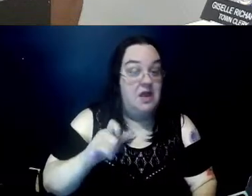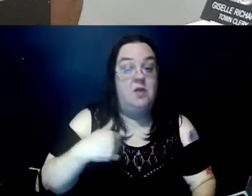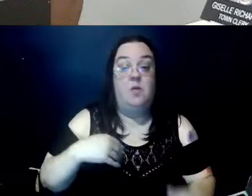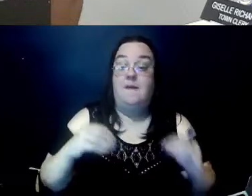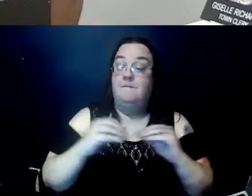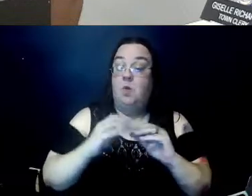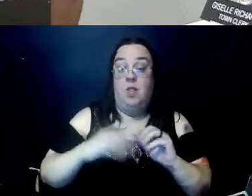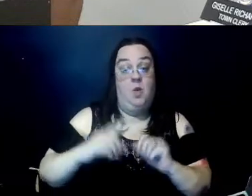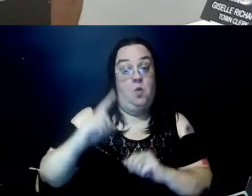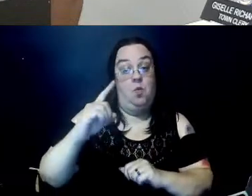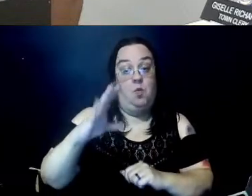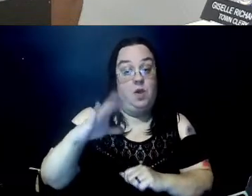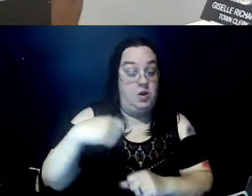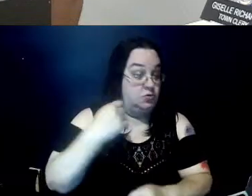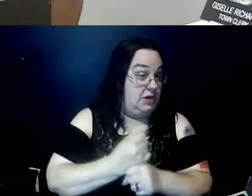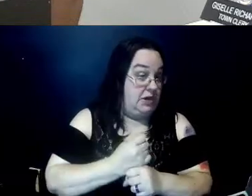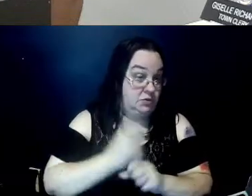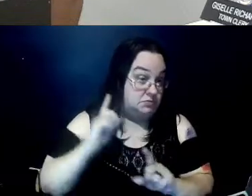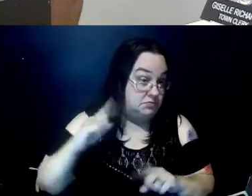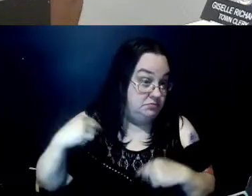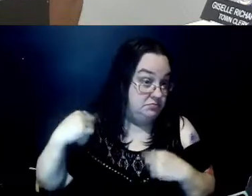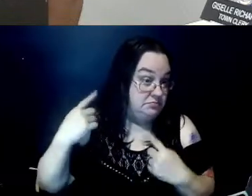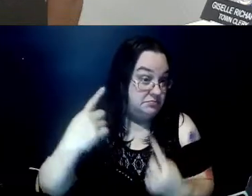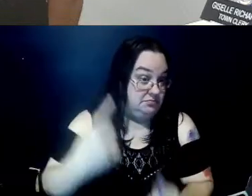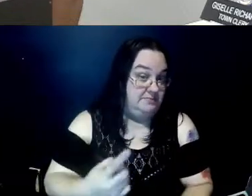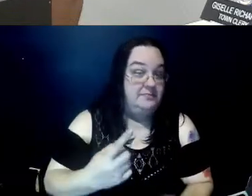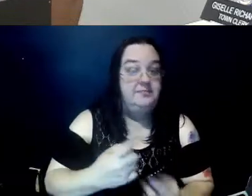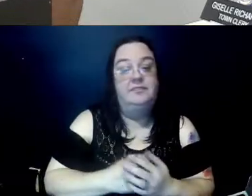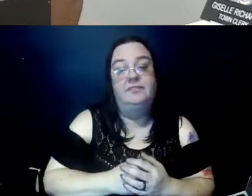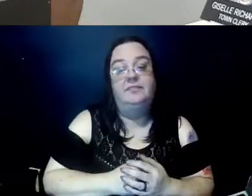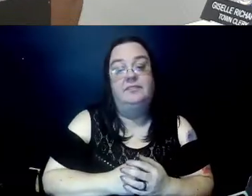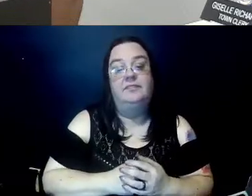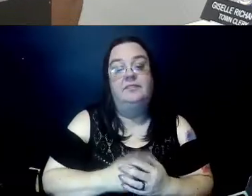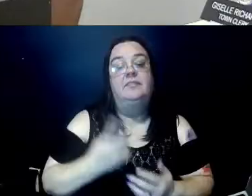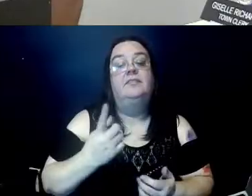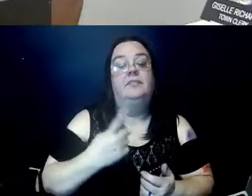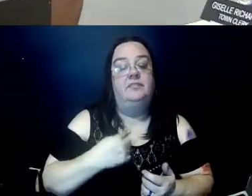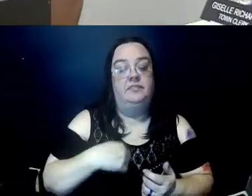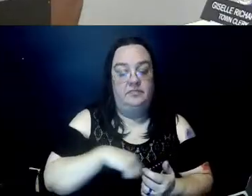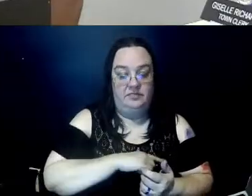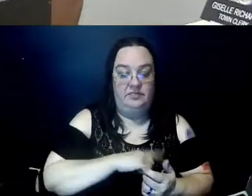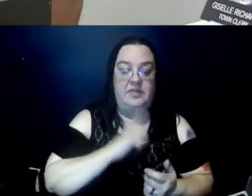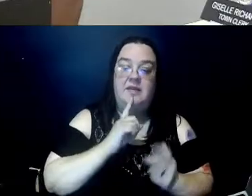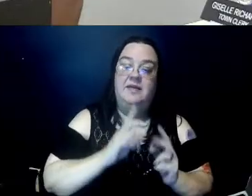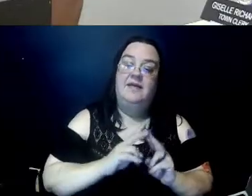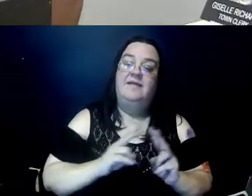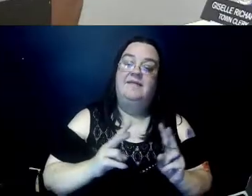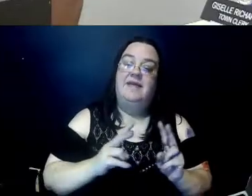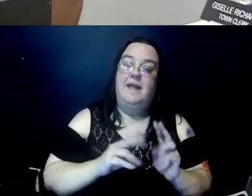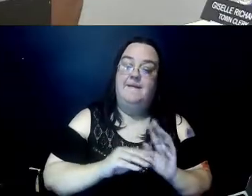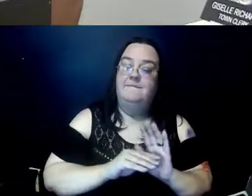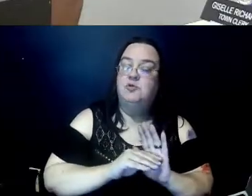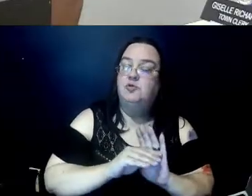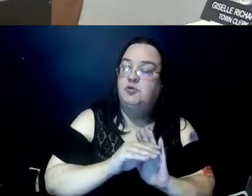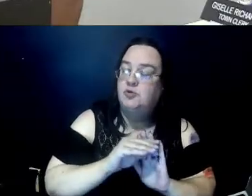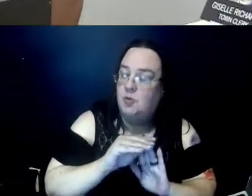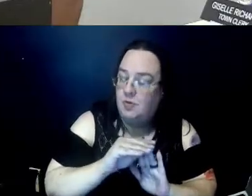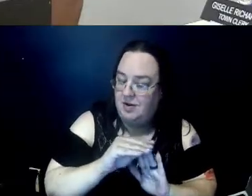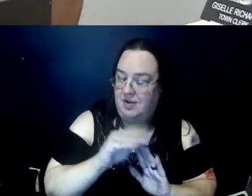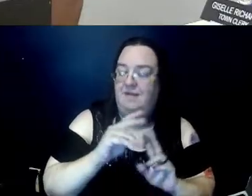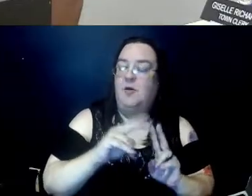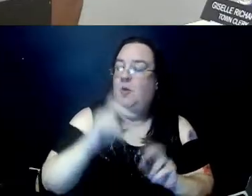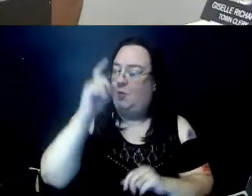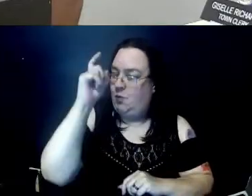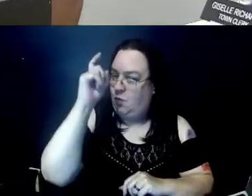years old. We are very mature and wise. And